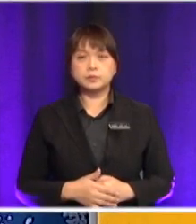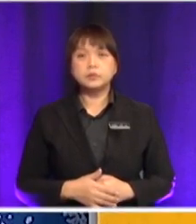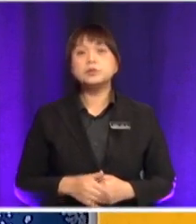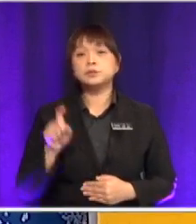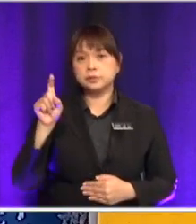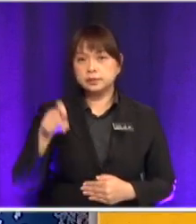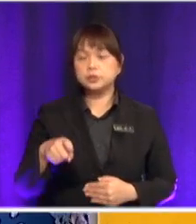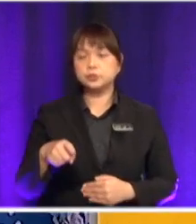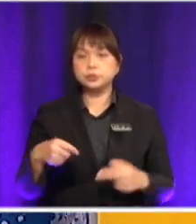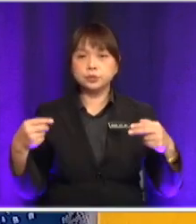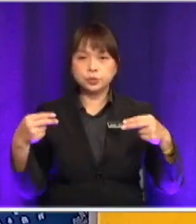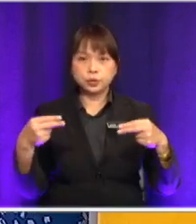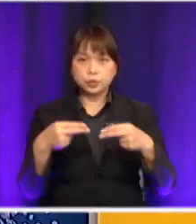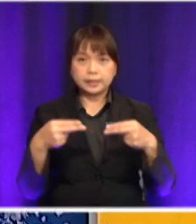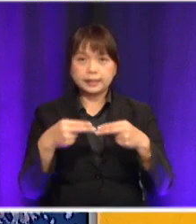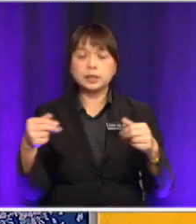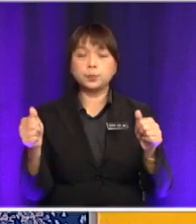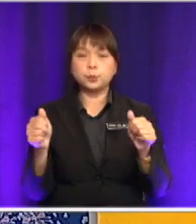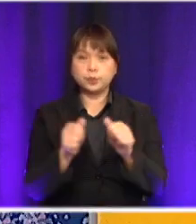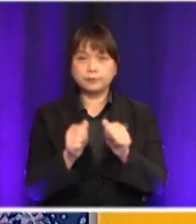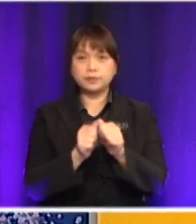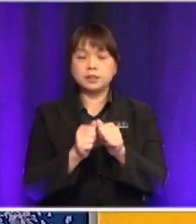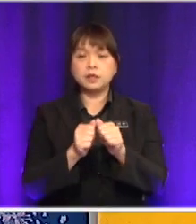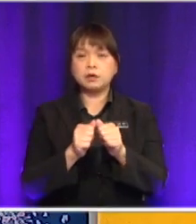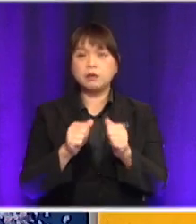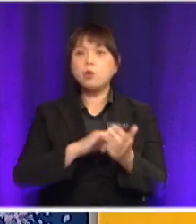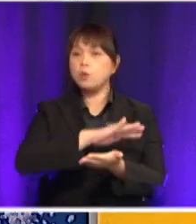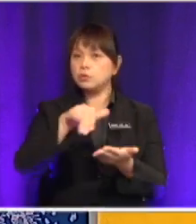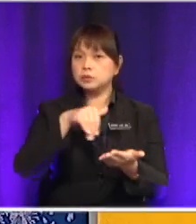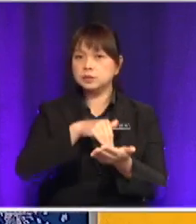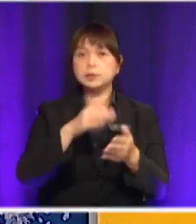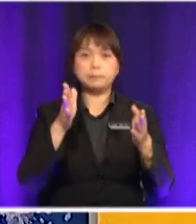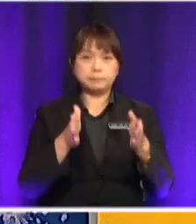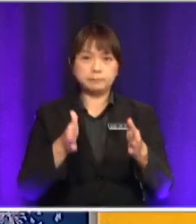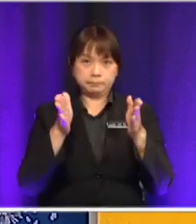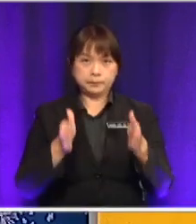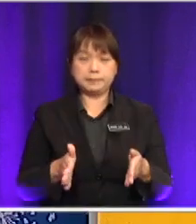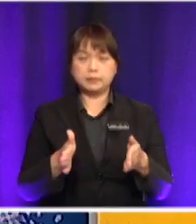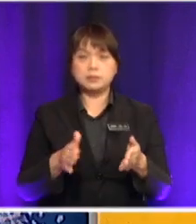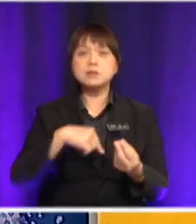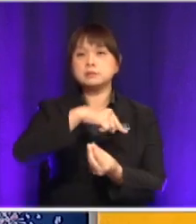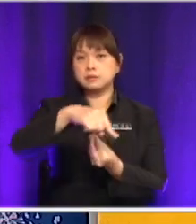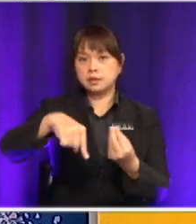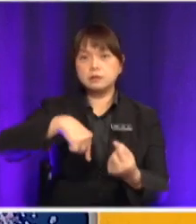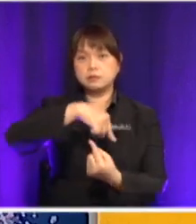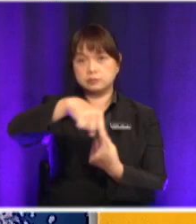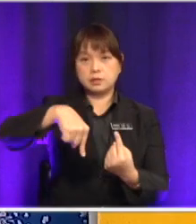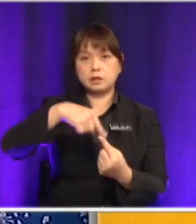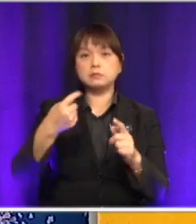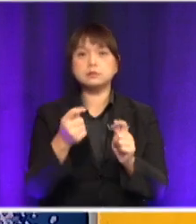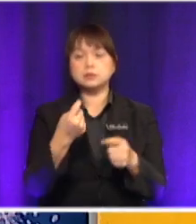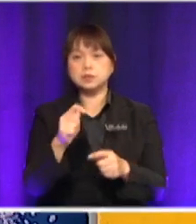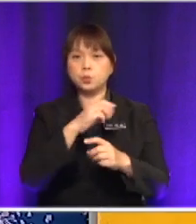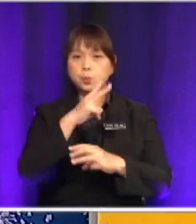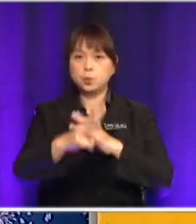all around the world. So all of these are created to help expedite the process of us to